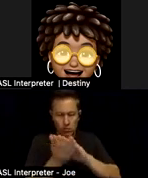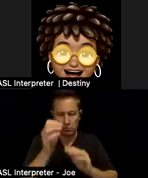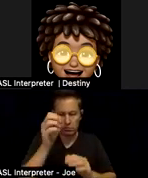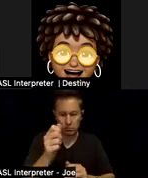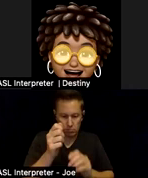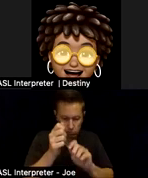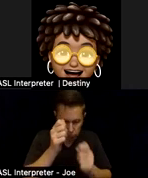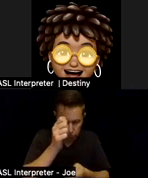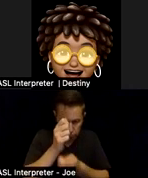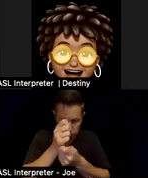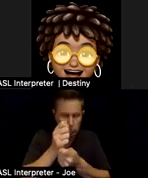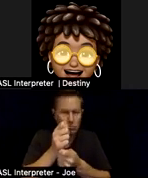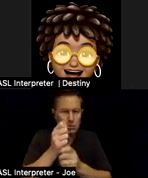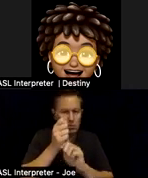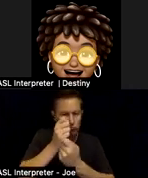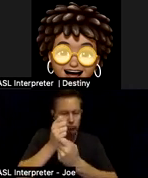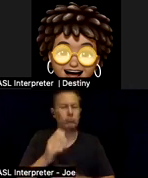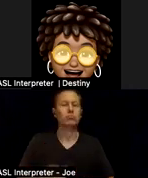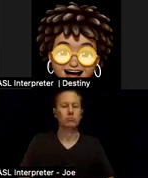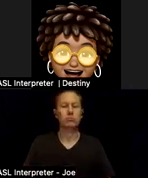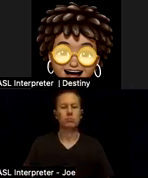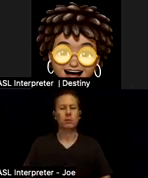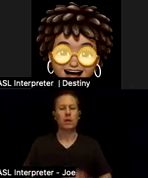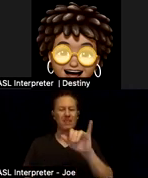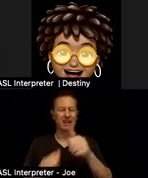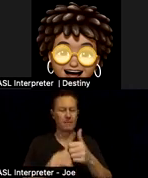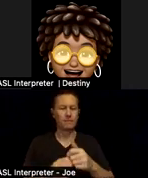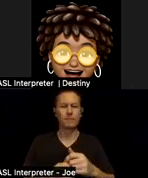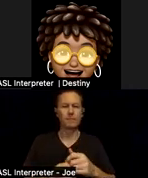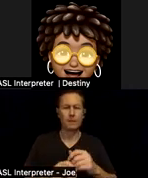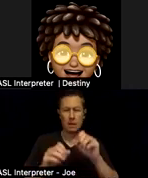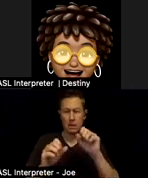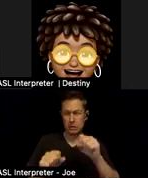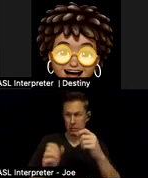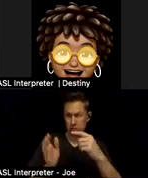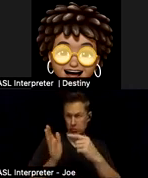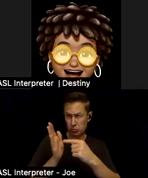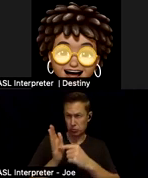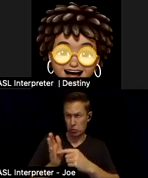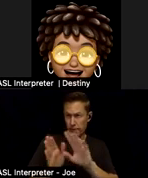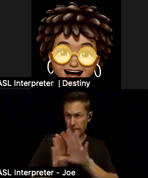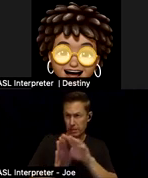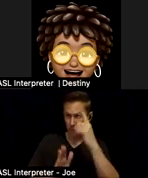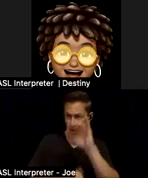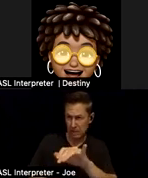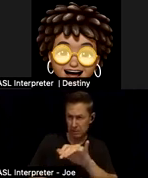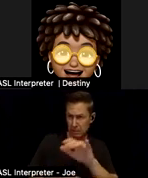and gently twisting. So I don't know if we've got time to show the video, Mark, for that.